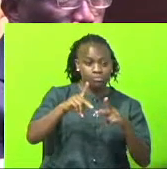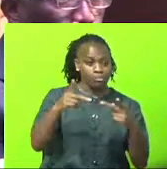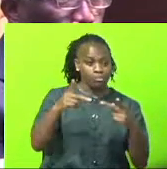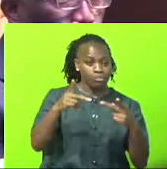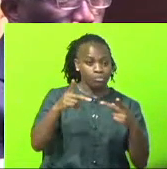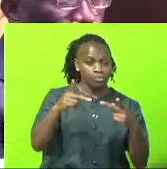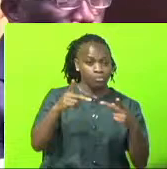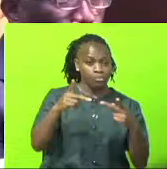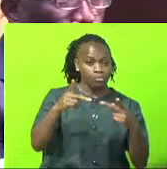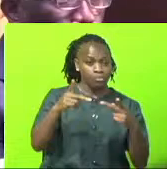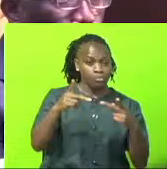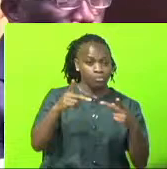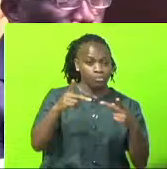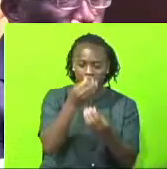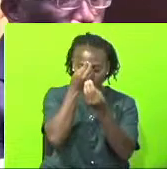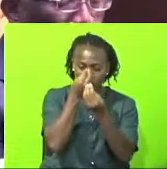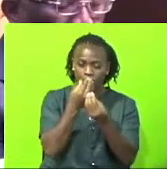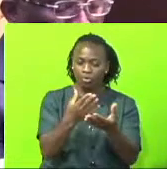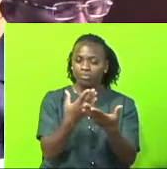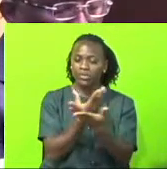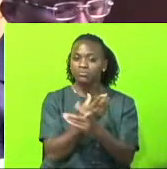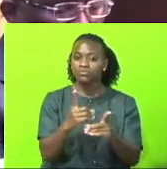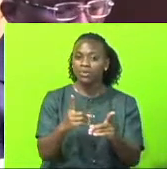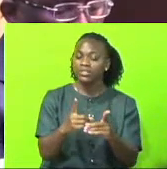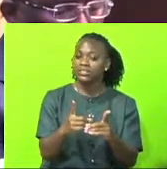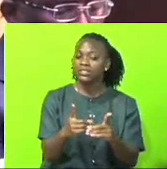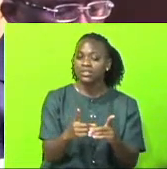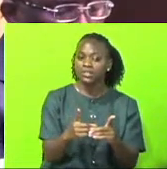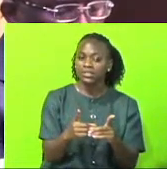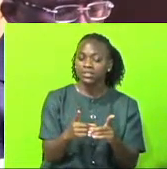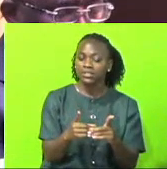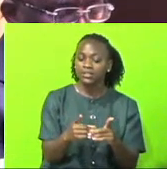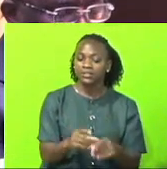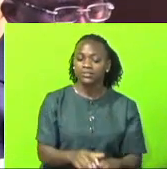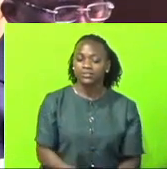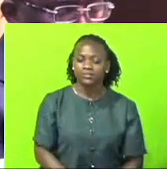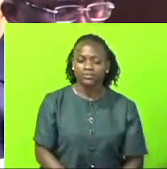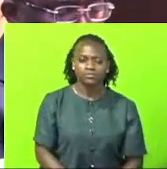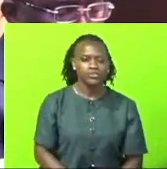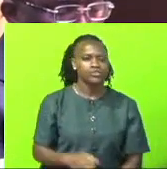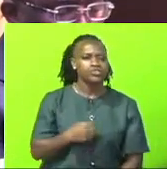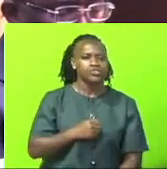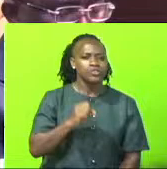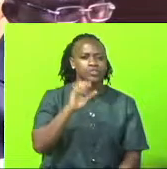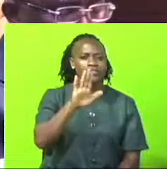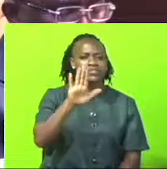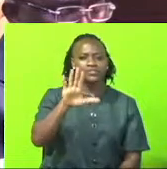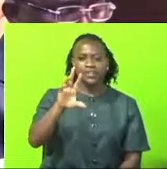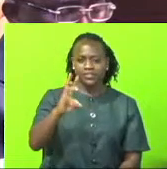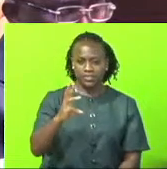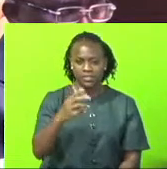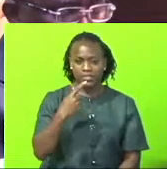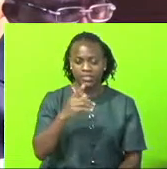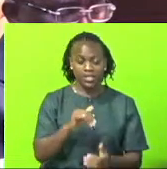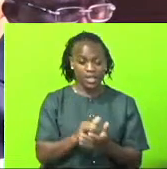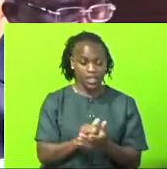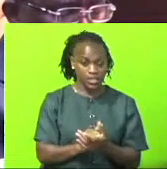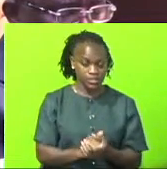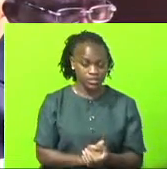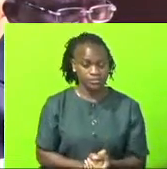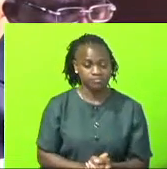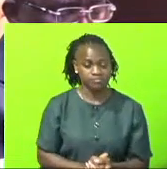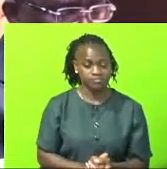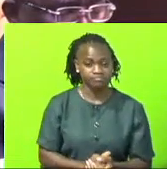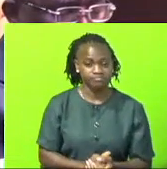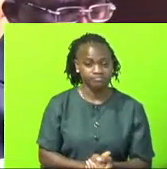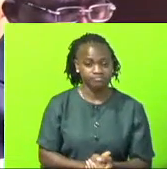to democratic principles. Sorry, at 55.6. An organization shall operate